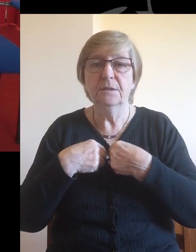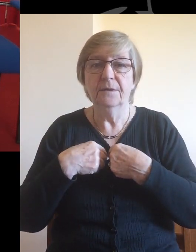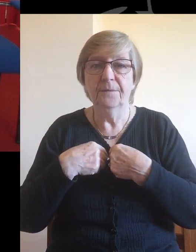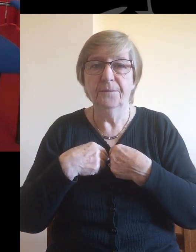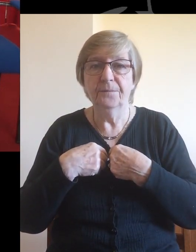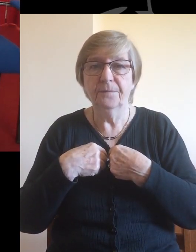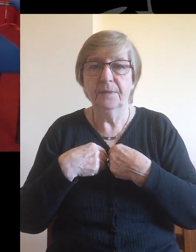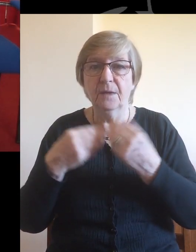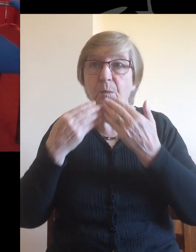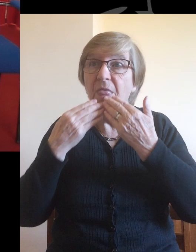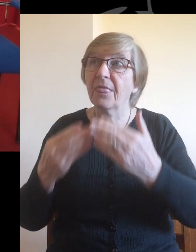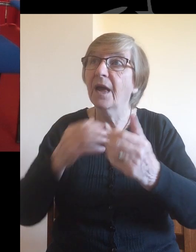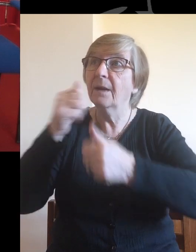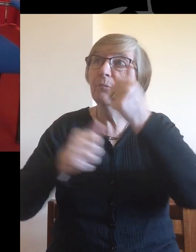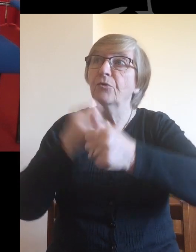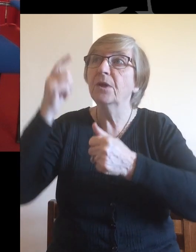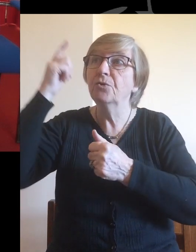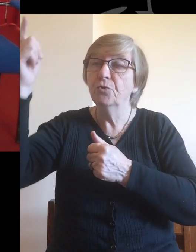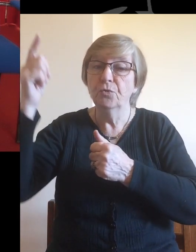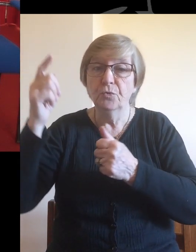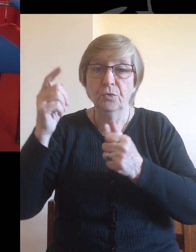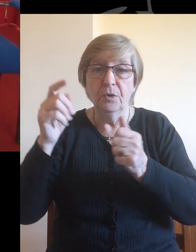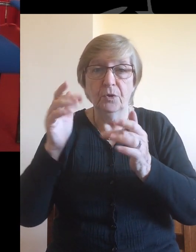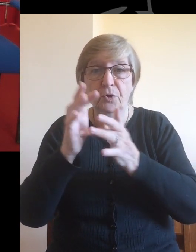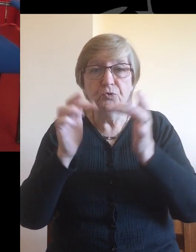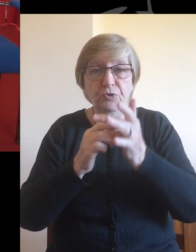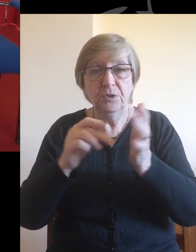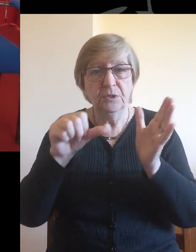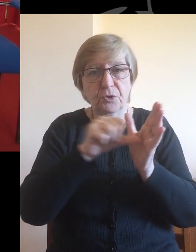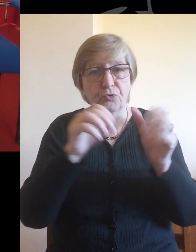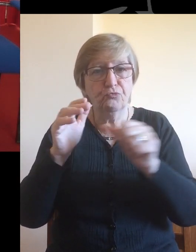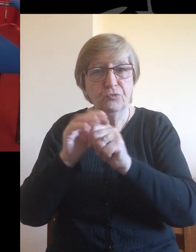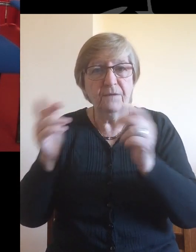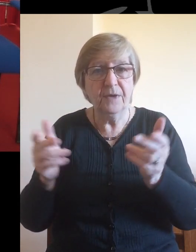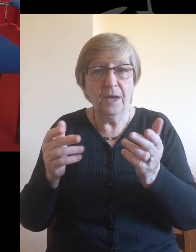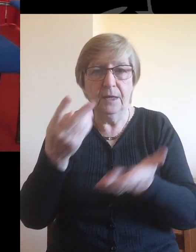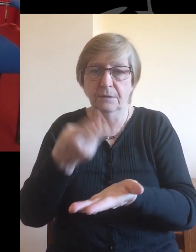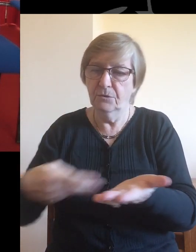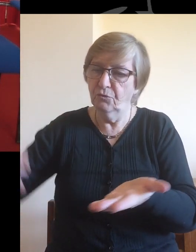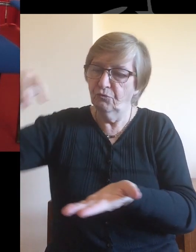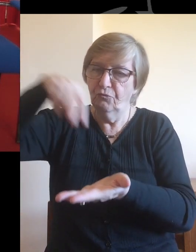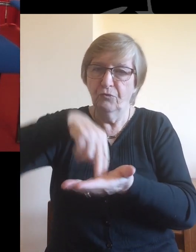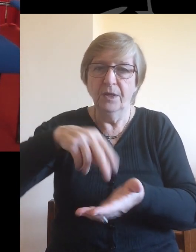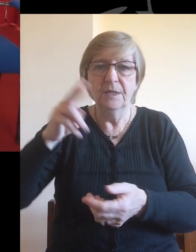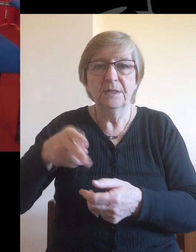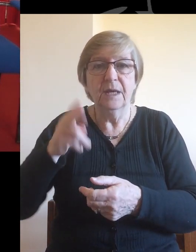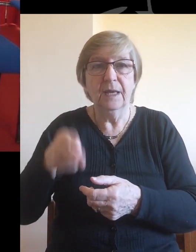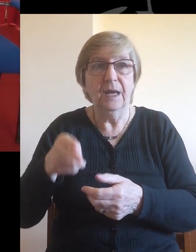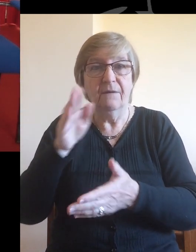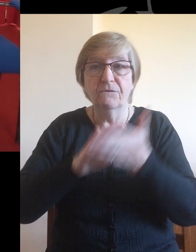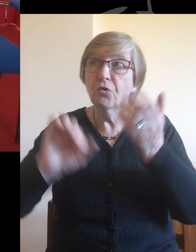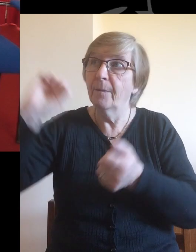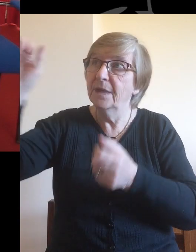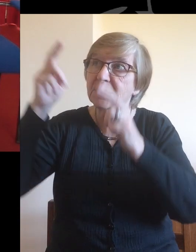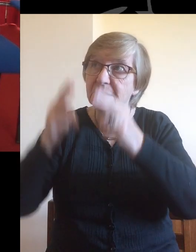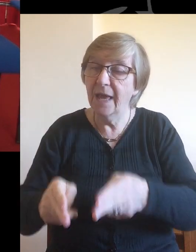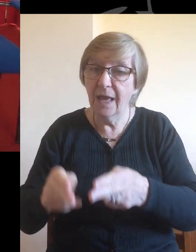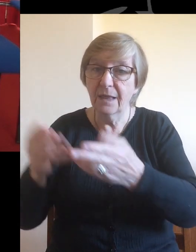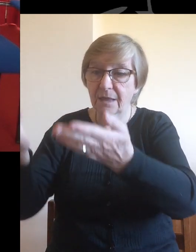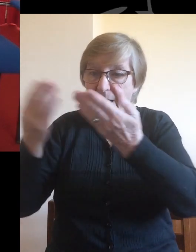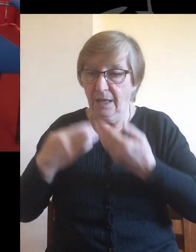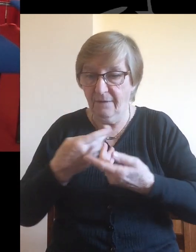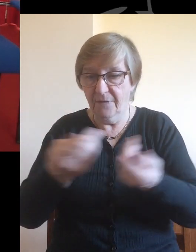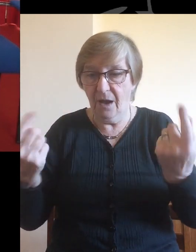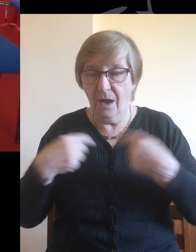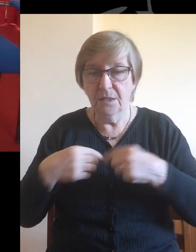And we thank and praise you that the crucified one was raised again, and that from his death comes life, from his